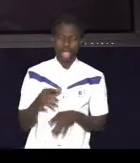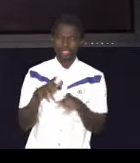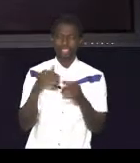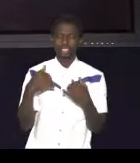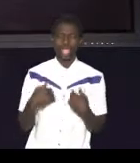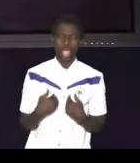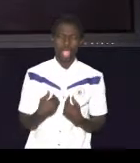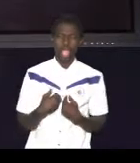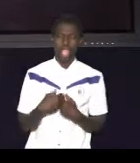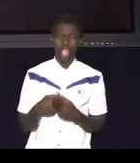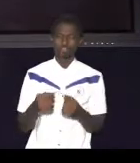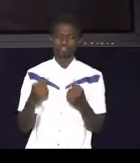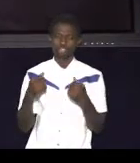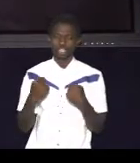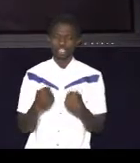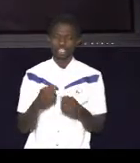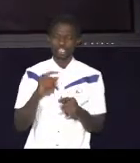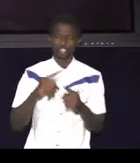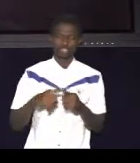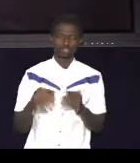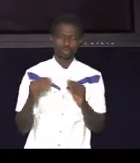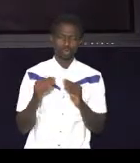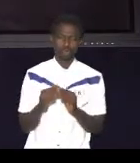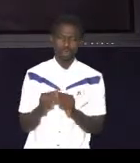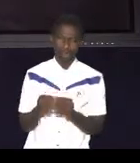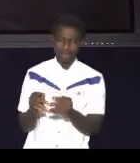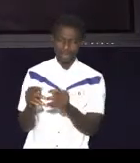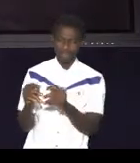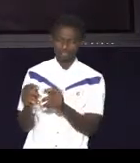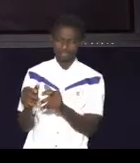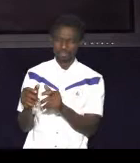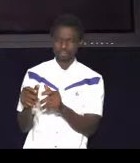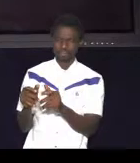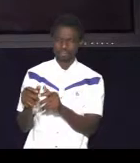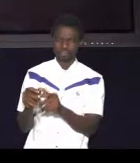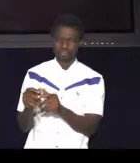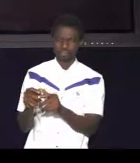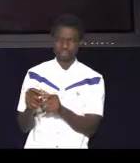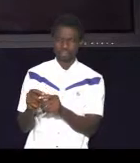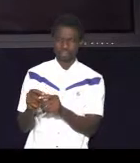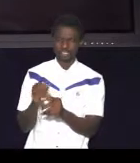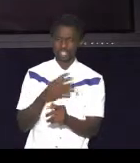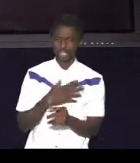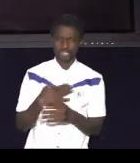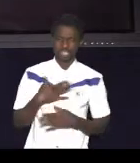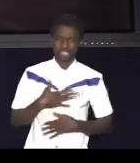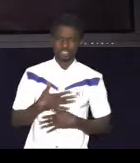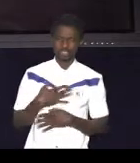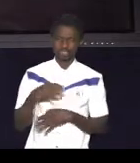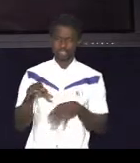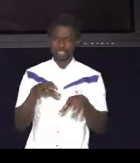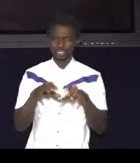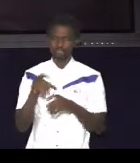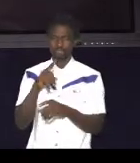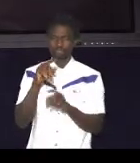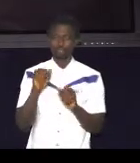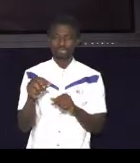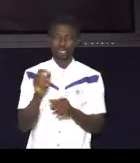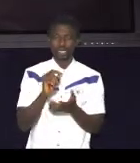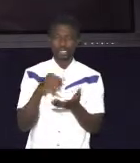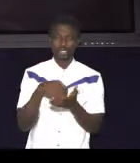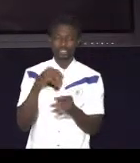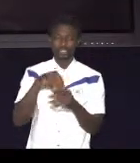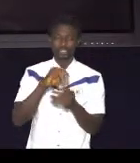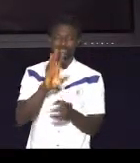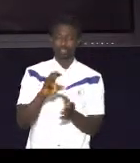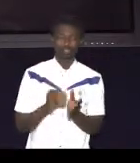have energy to meet emergencies and enjoy recreational activities. You can write it in your own way,